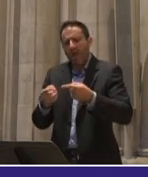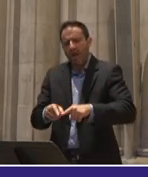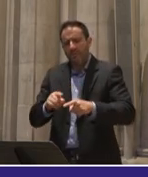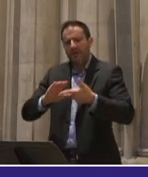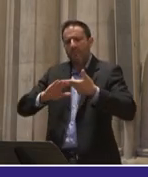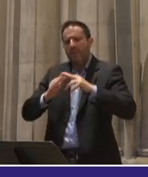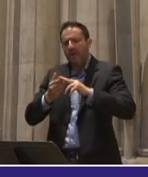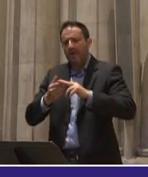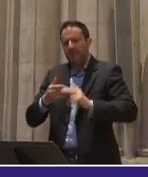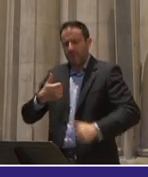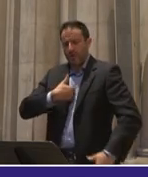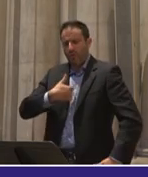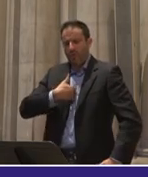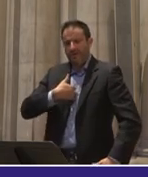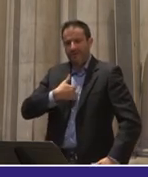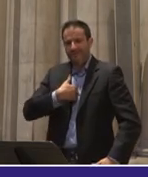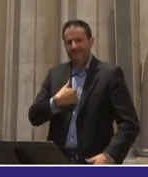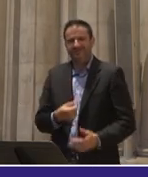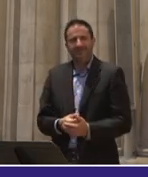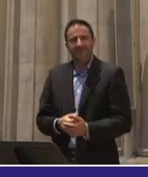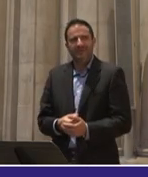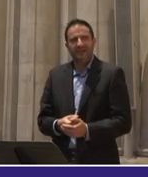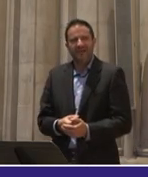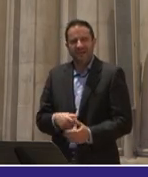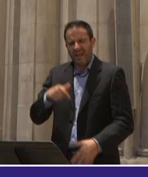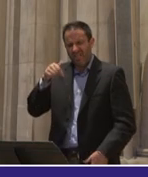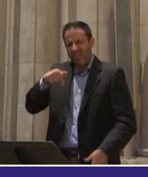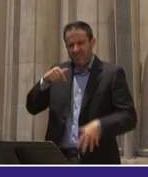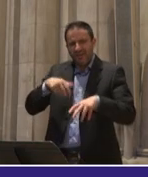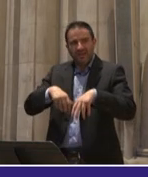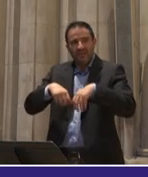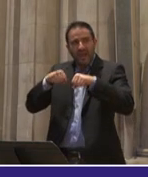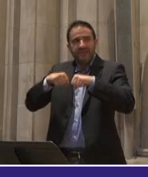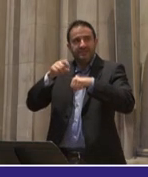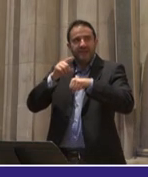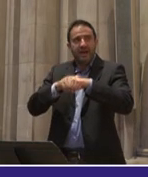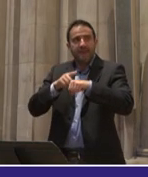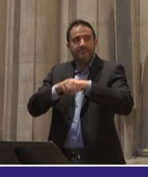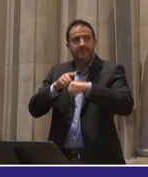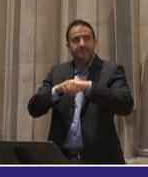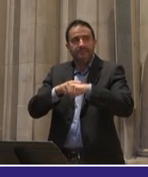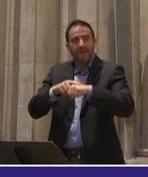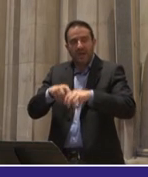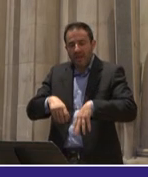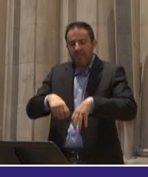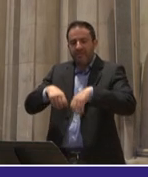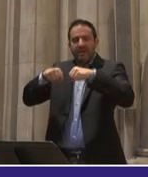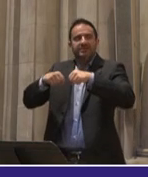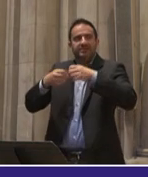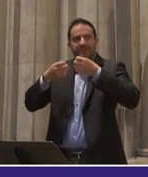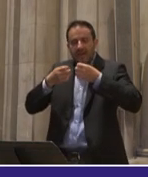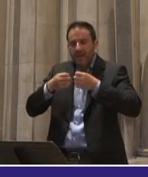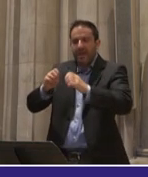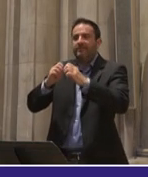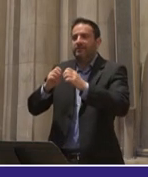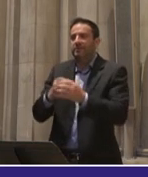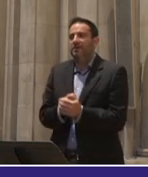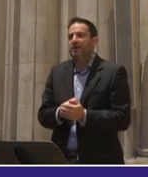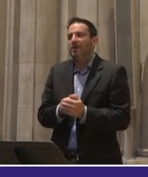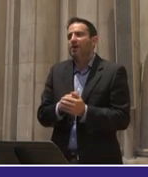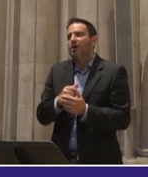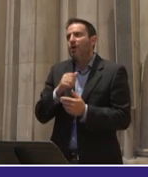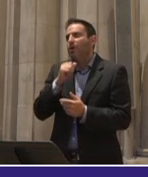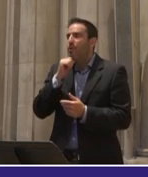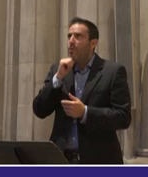own. Now, admittedly, this takes time, and it takes effort. We don't drift into this kind